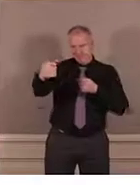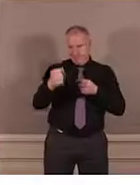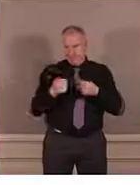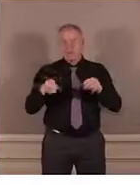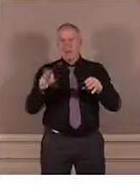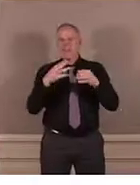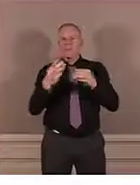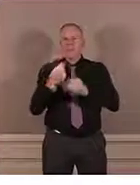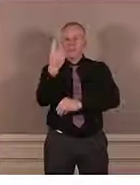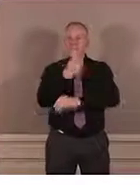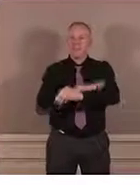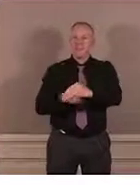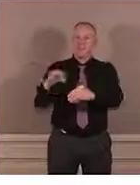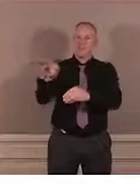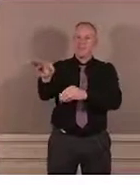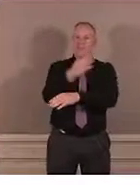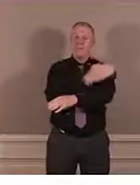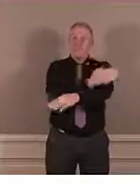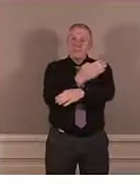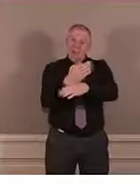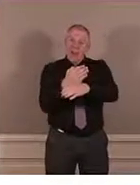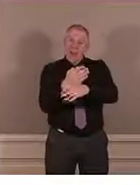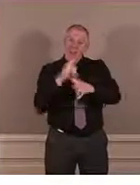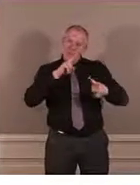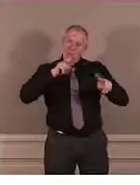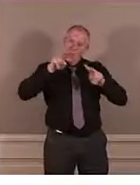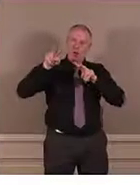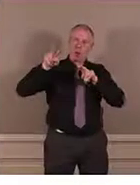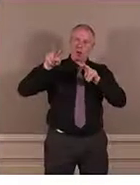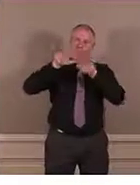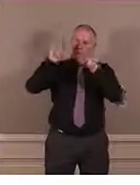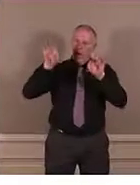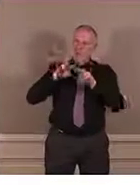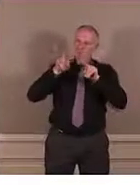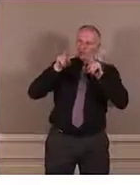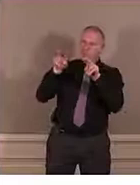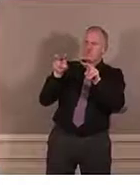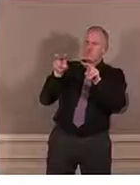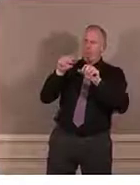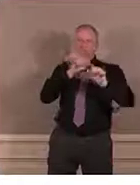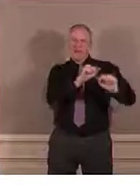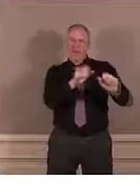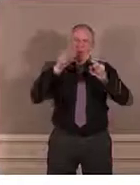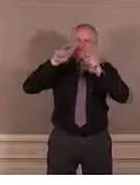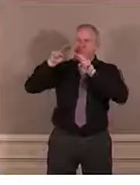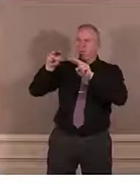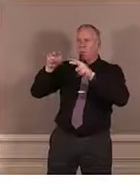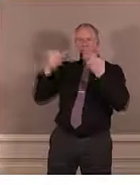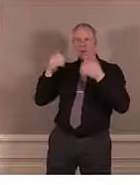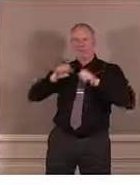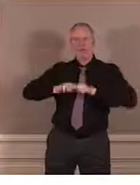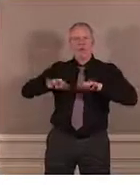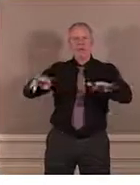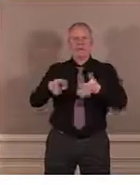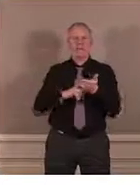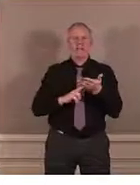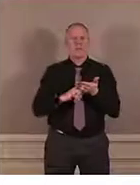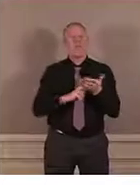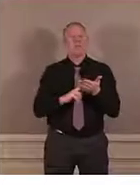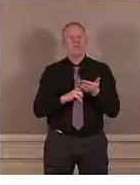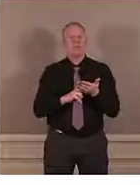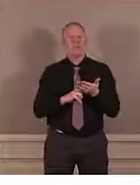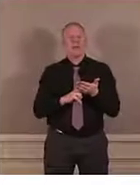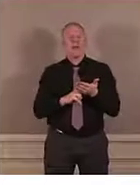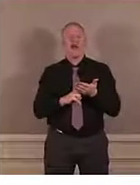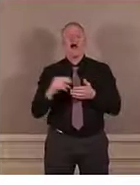first instance to look at the framework, to think about it, to get their perspective on how it's being rolled out. And importantly,